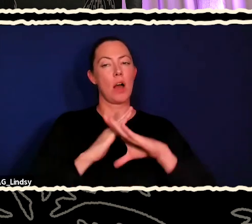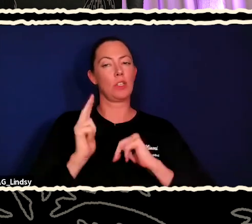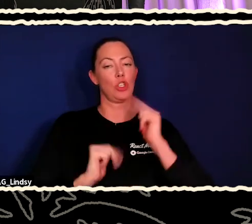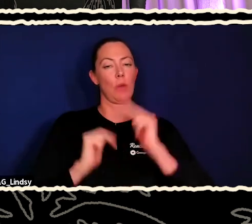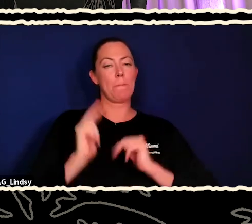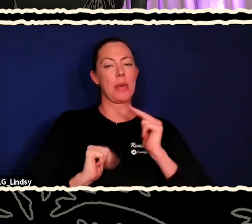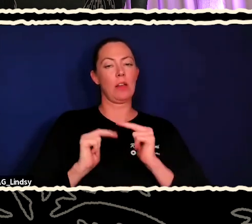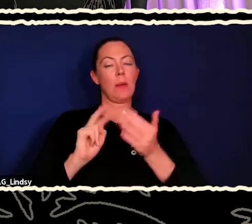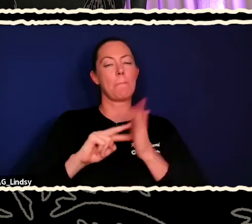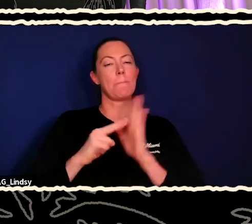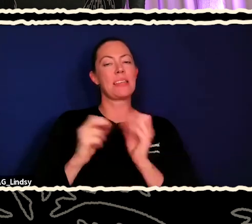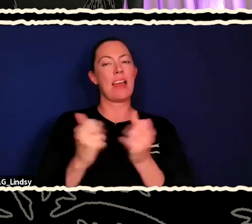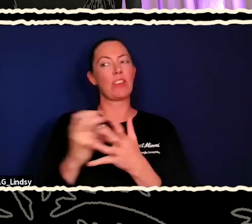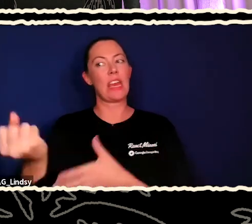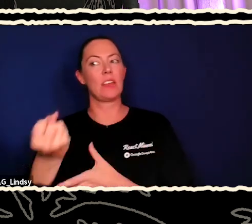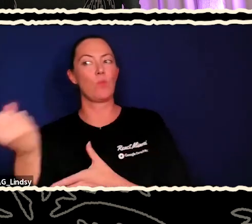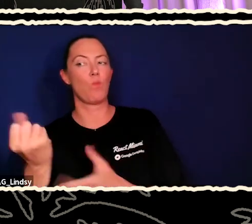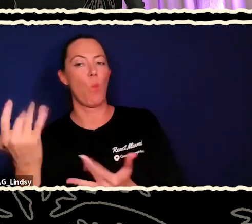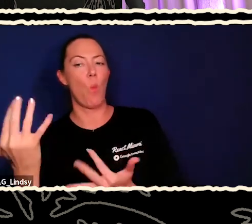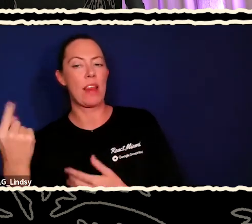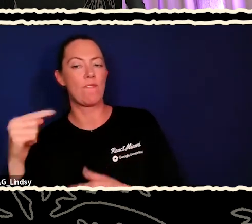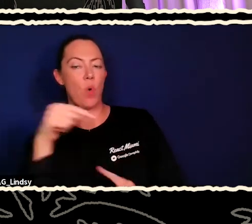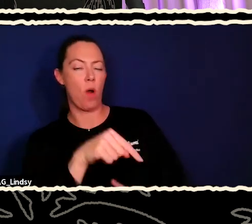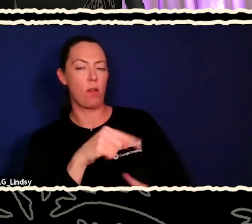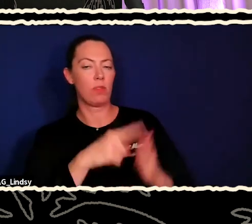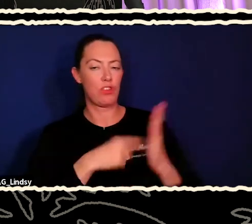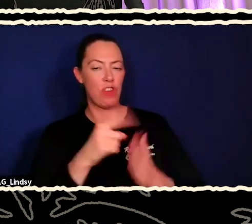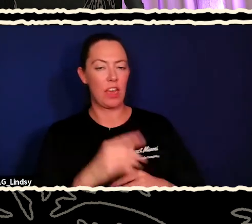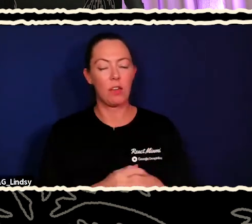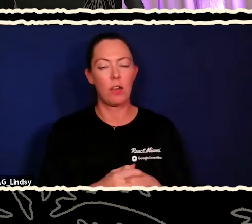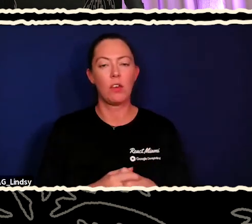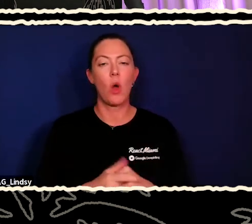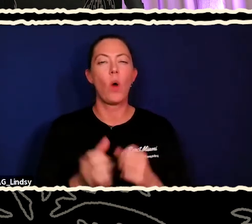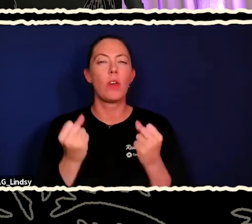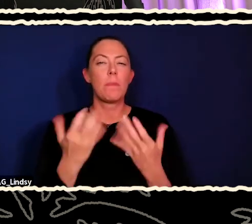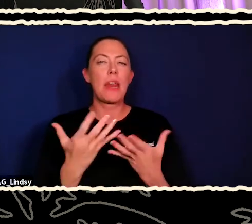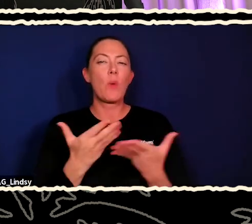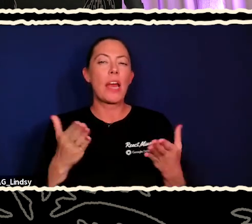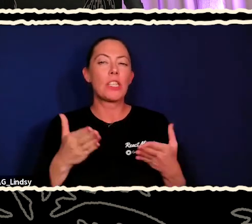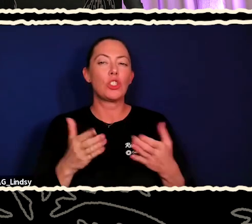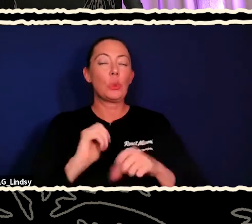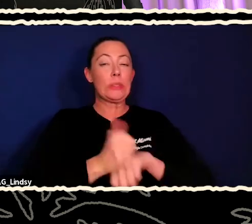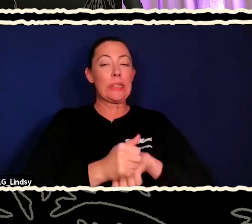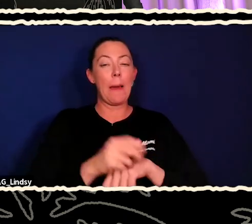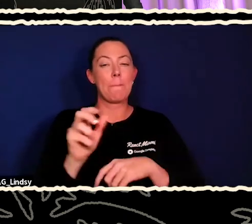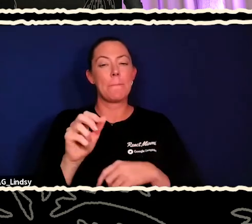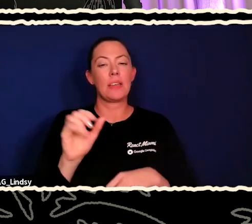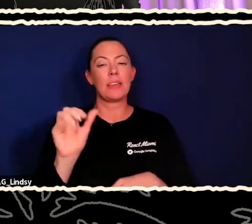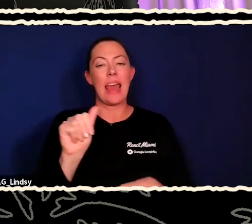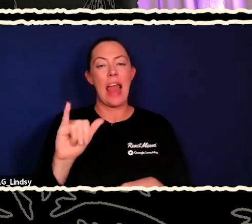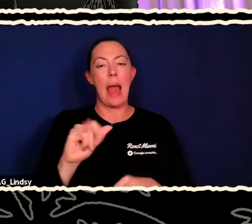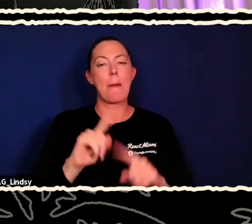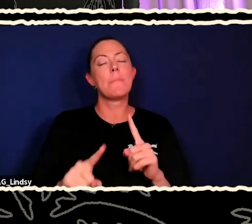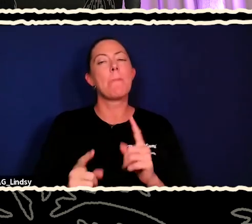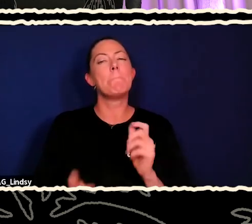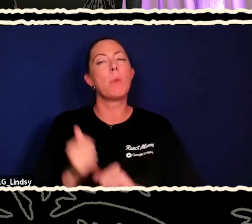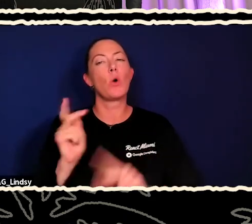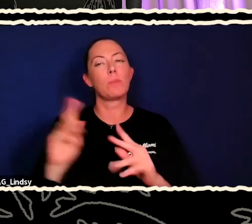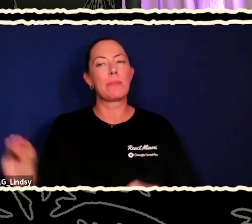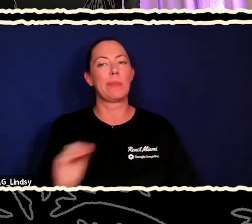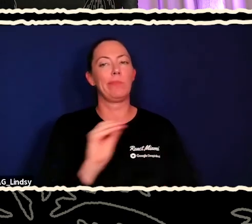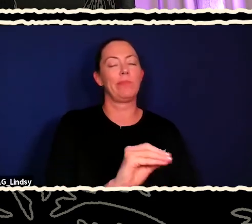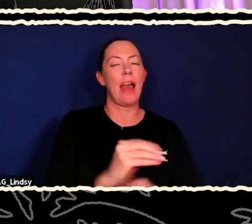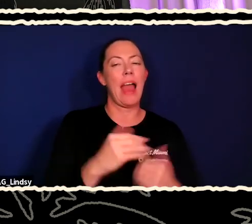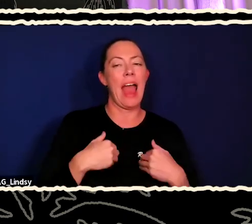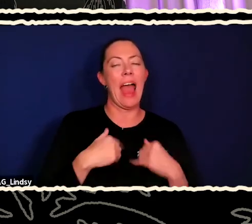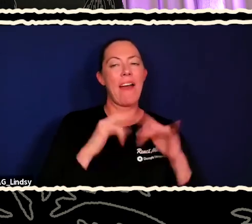everything else has to wait on it. I know there are a lot of ways to arrange CI, but a pretty common one is to put type checking early on. And every